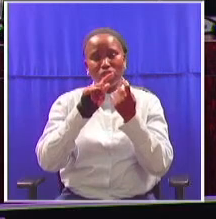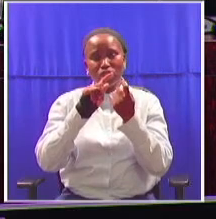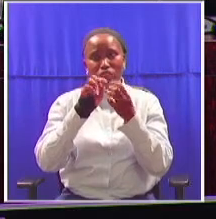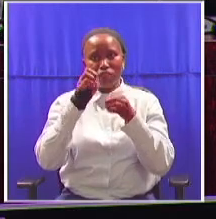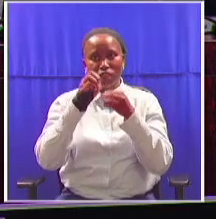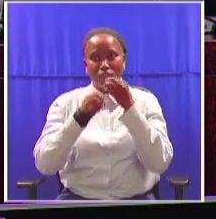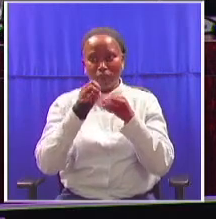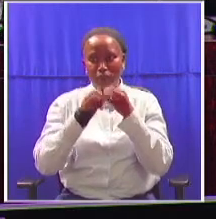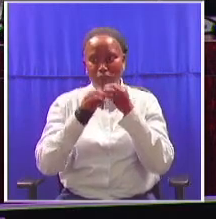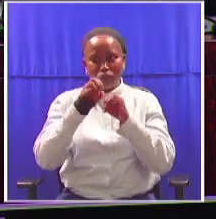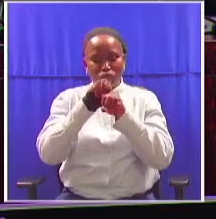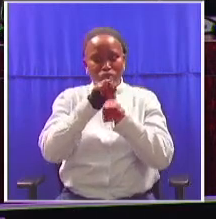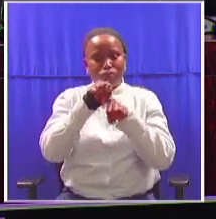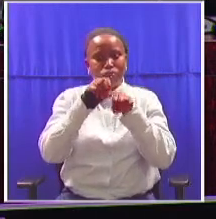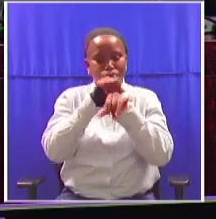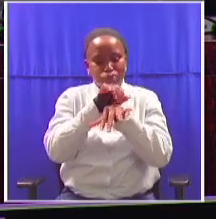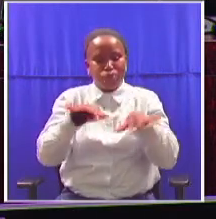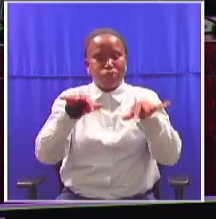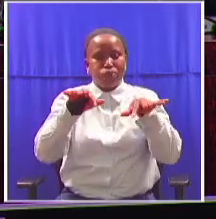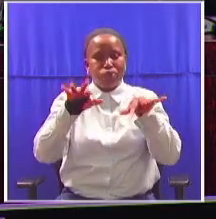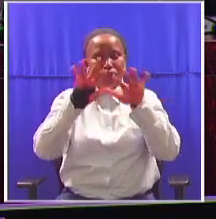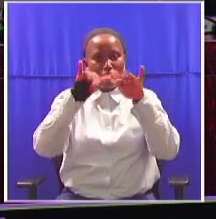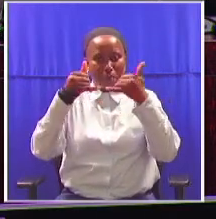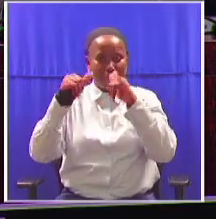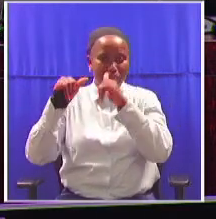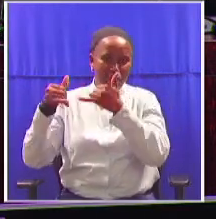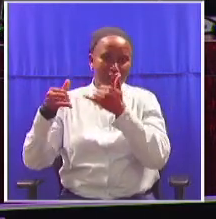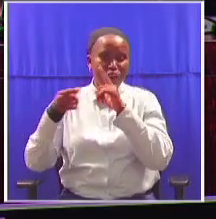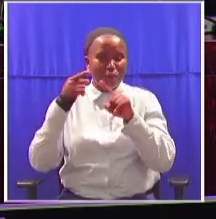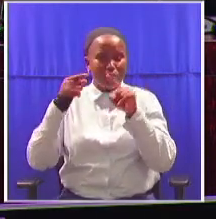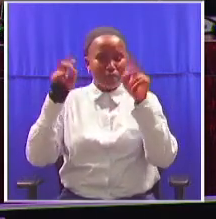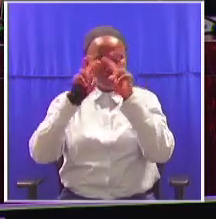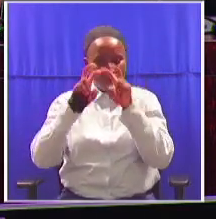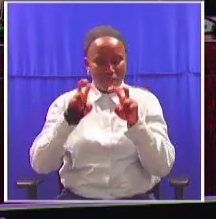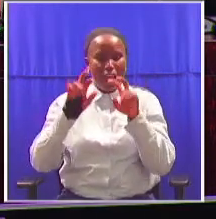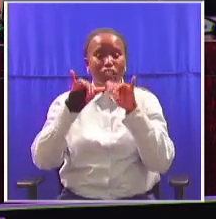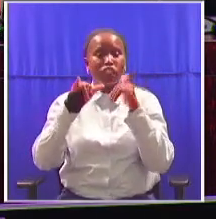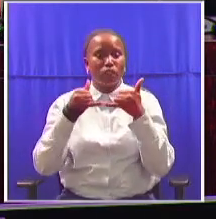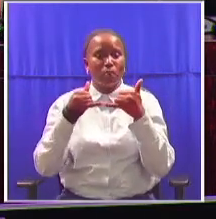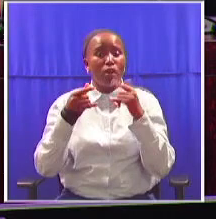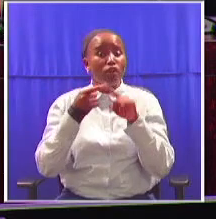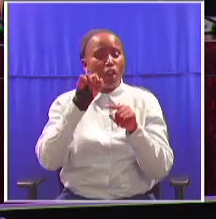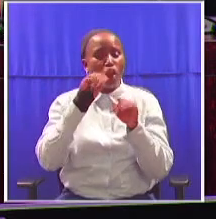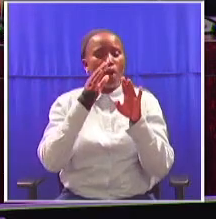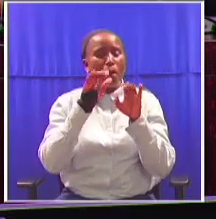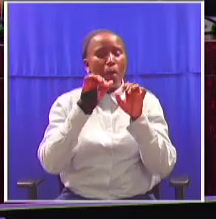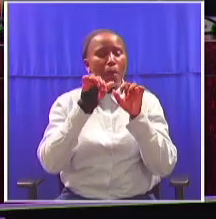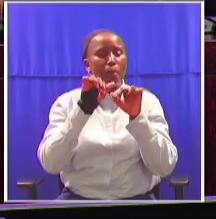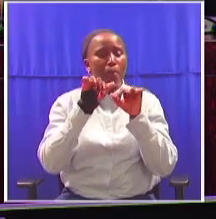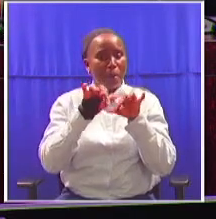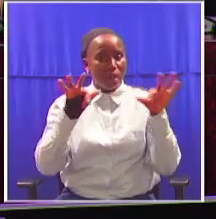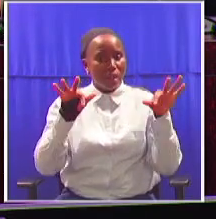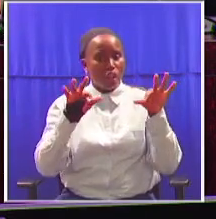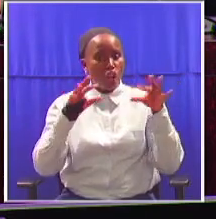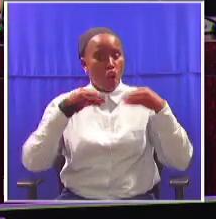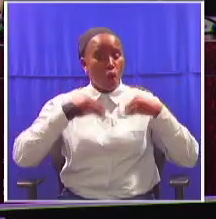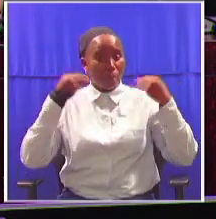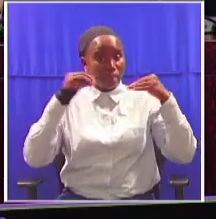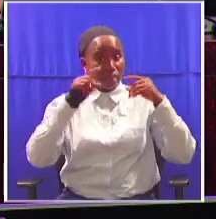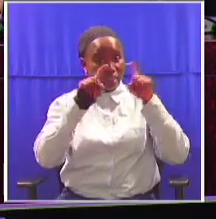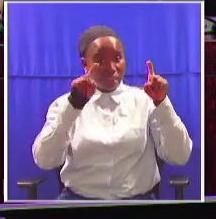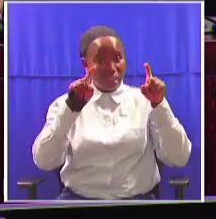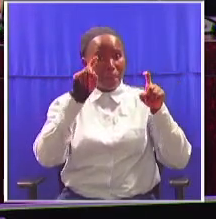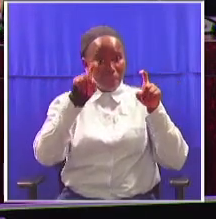an independent subsidiary of Eskom. I've asked the Minister of Public Enterprises to ensure that an